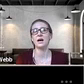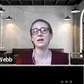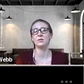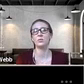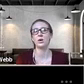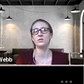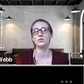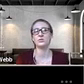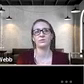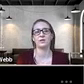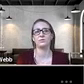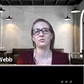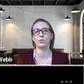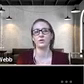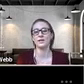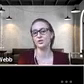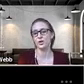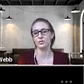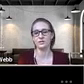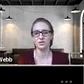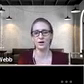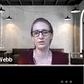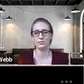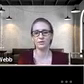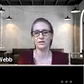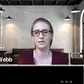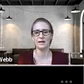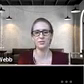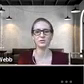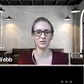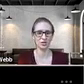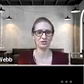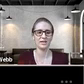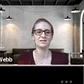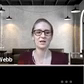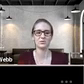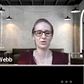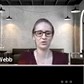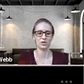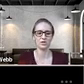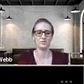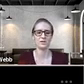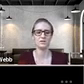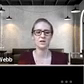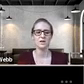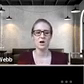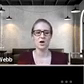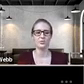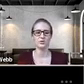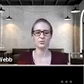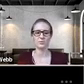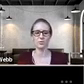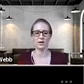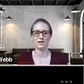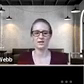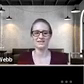process I want to refine for the next show is, you know, how can we get those secure links and those secure documents, um,